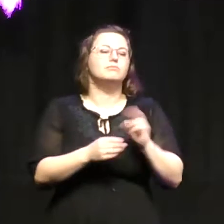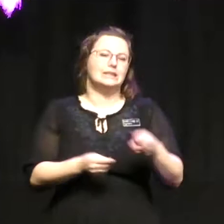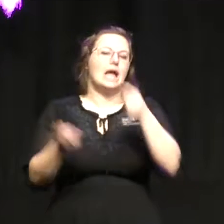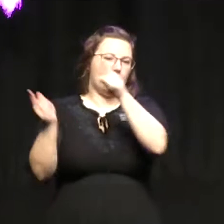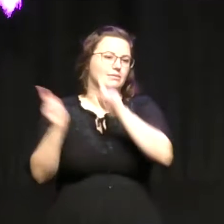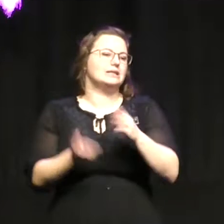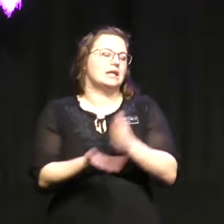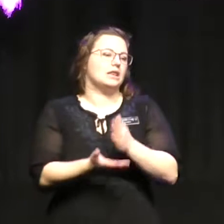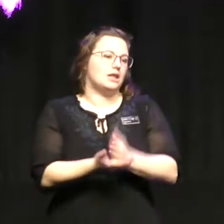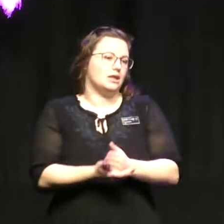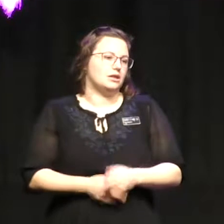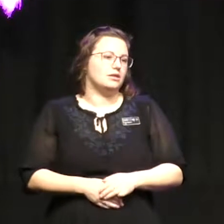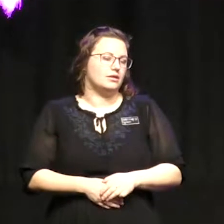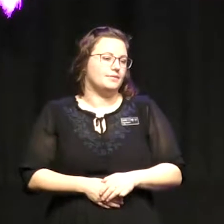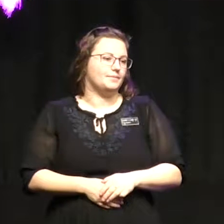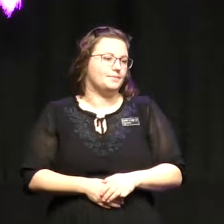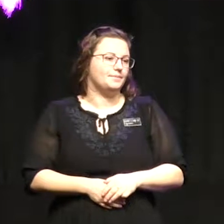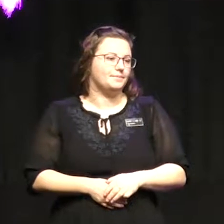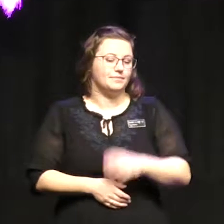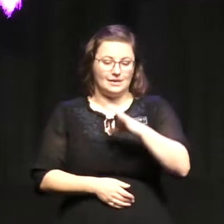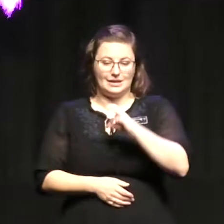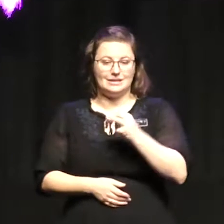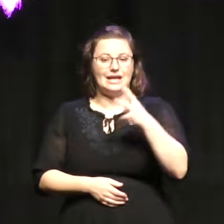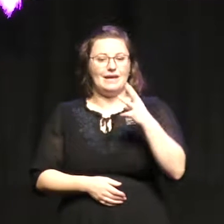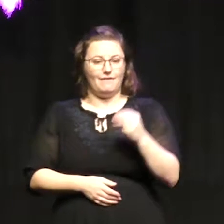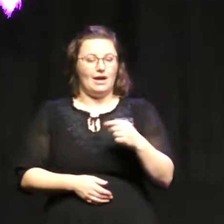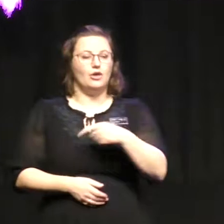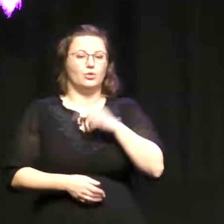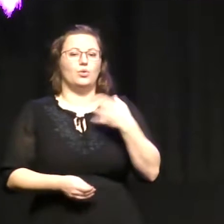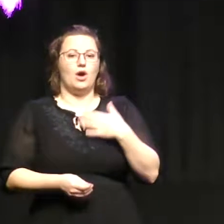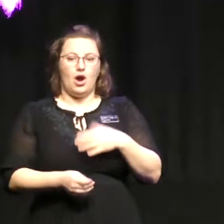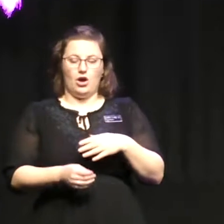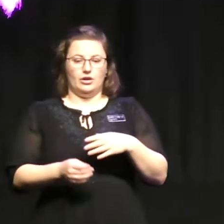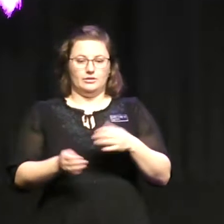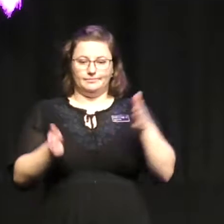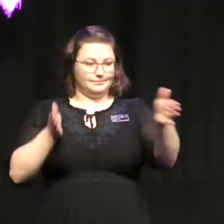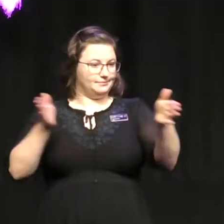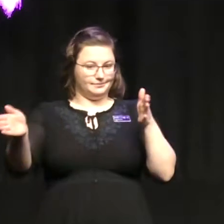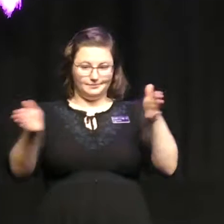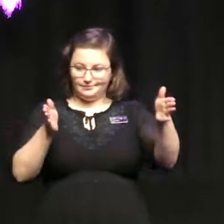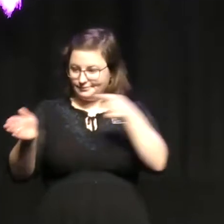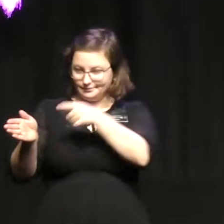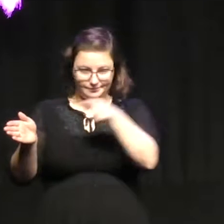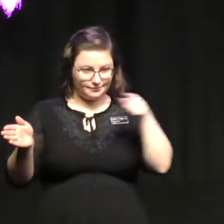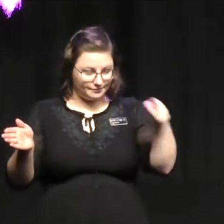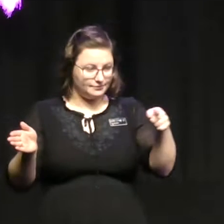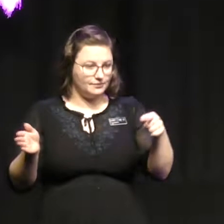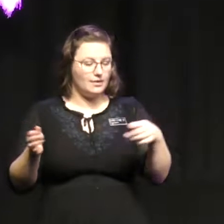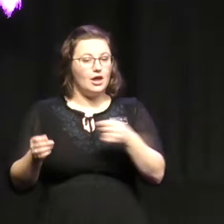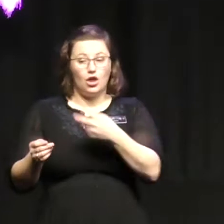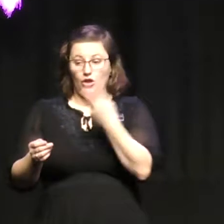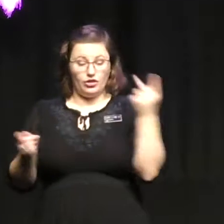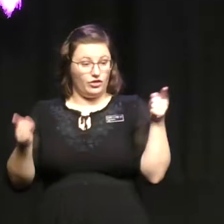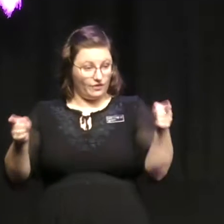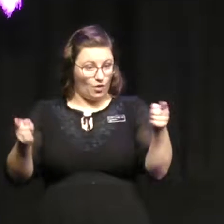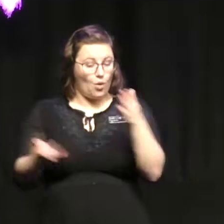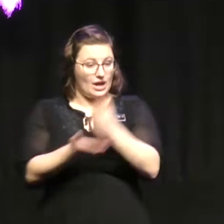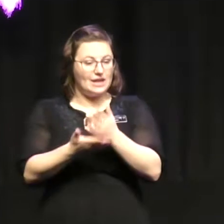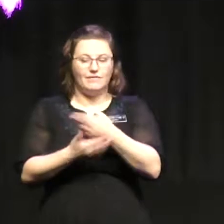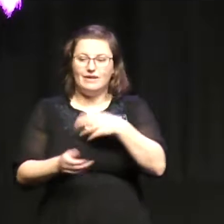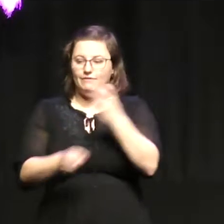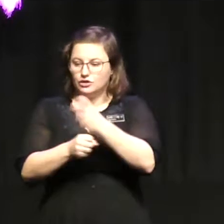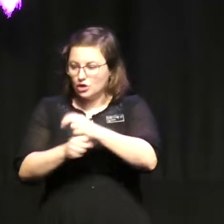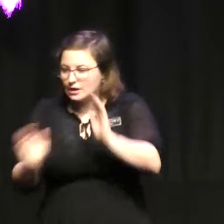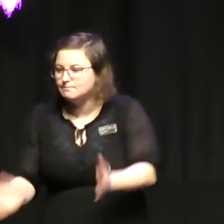right. SEWA stands at the crossroads of promoting these two rights